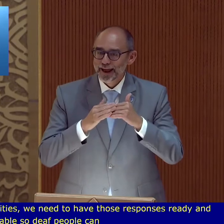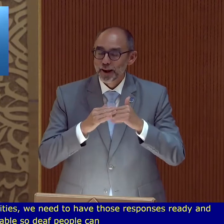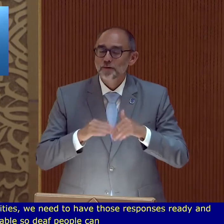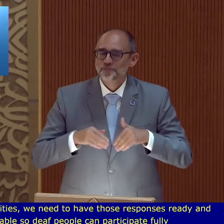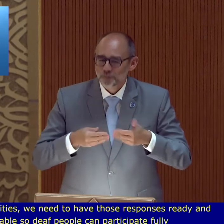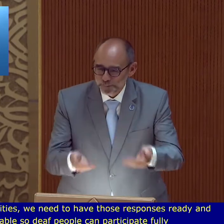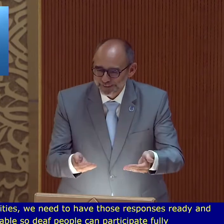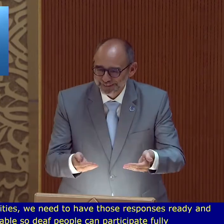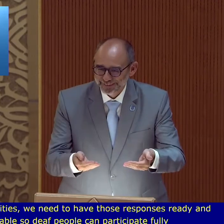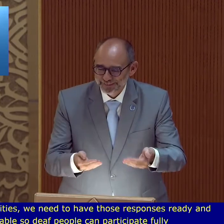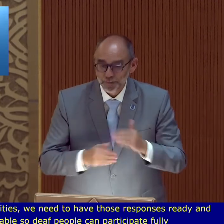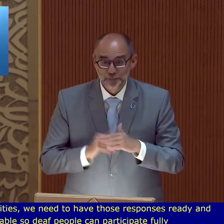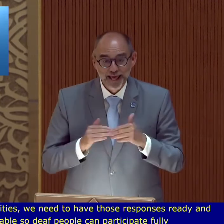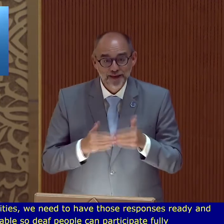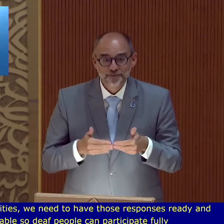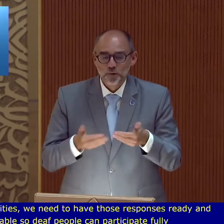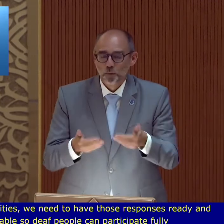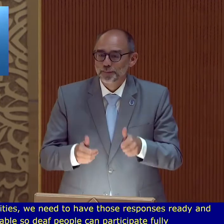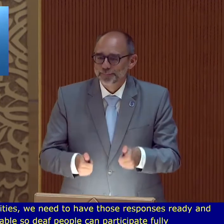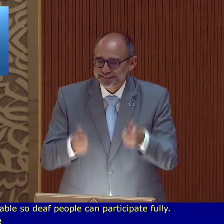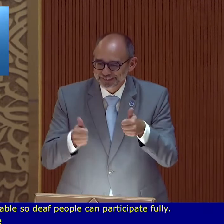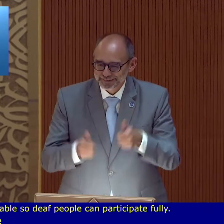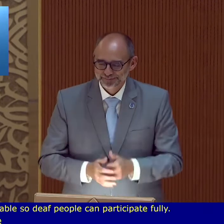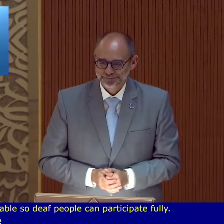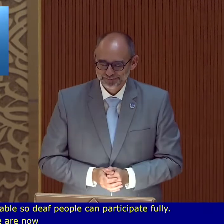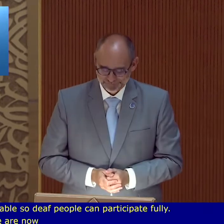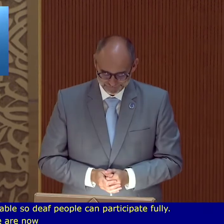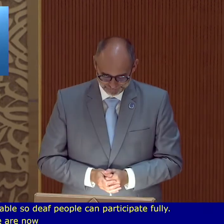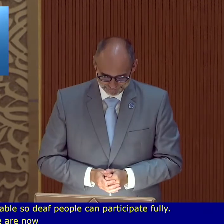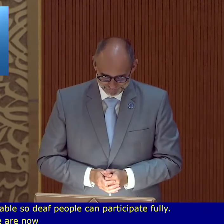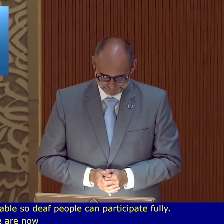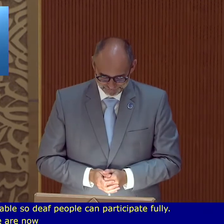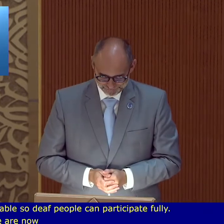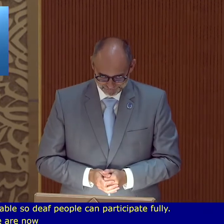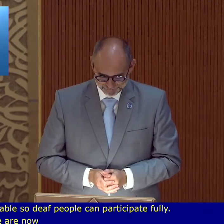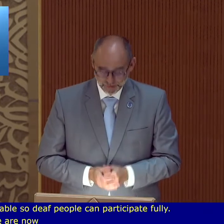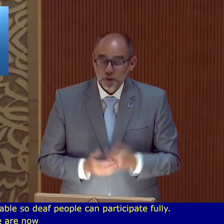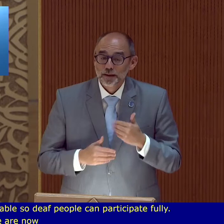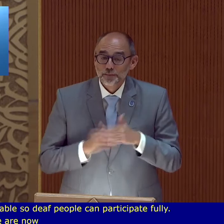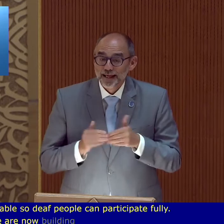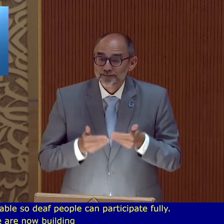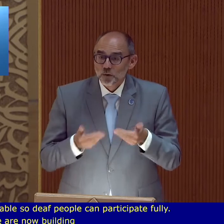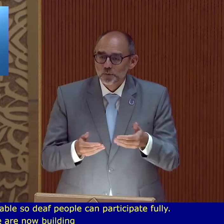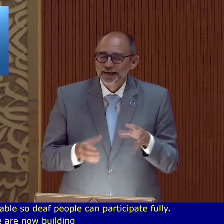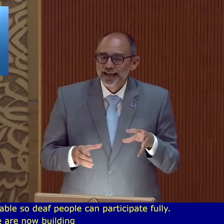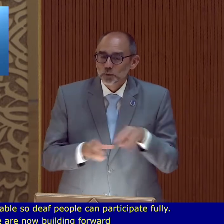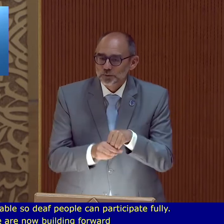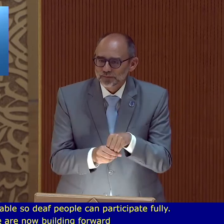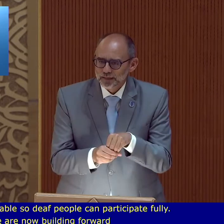We are now building forward after experiencing the impact of